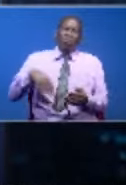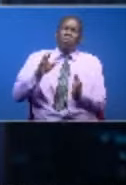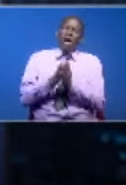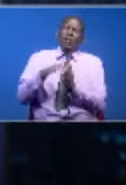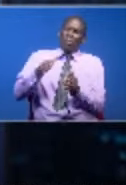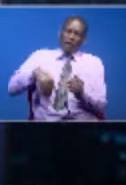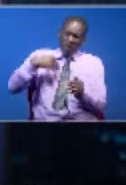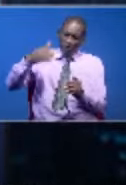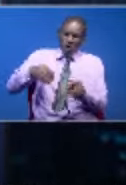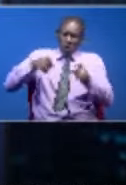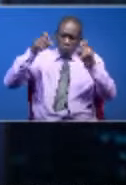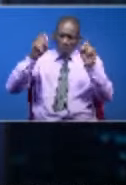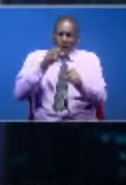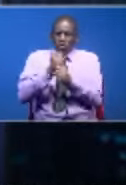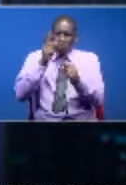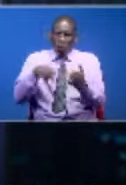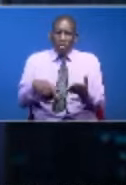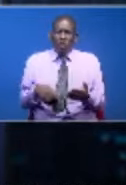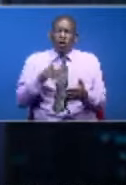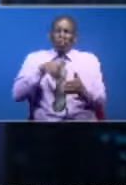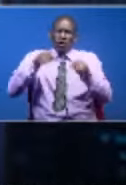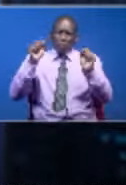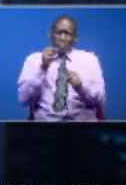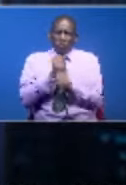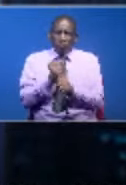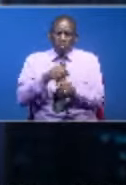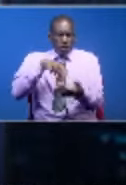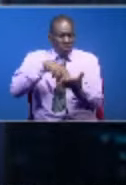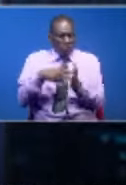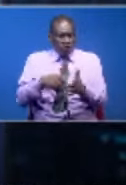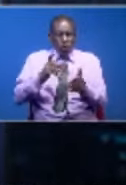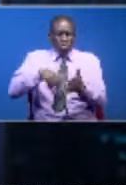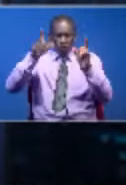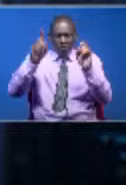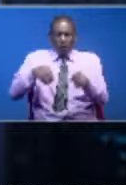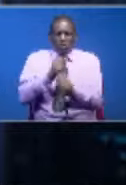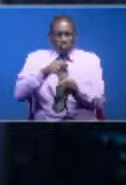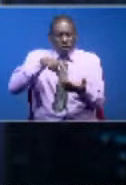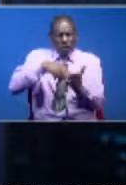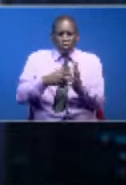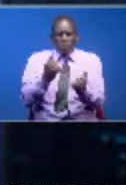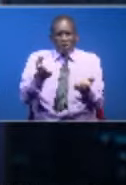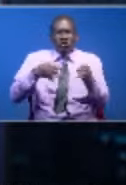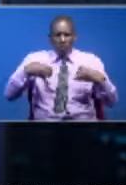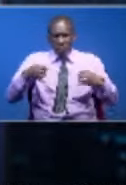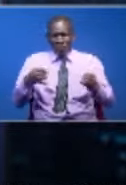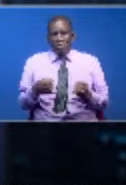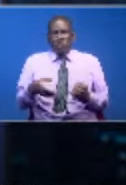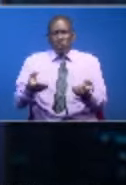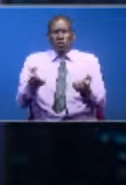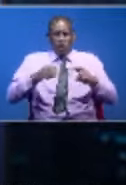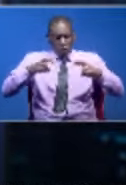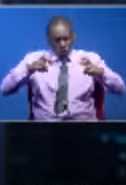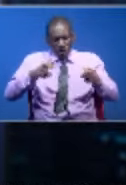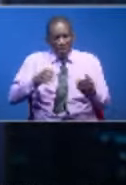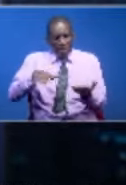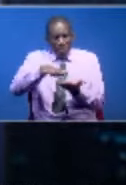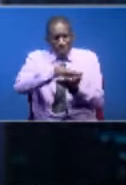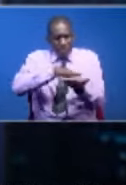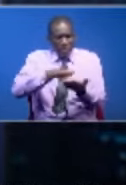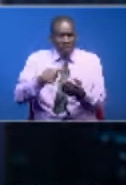what we must do with the projects that need to be implemented, we need to look at fundamental, you